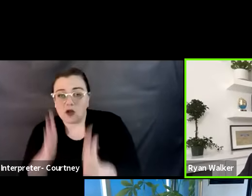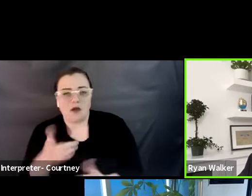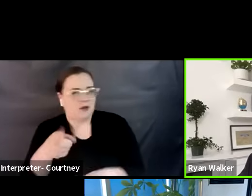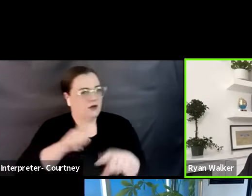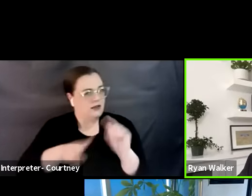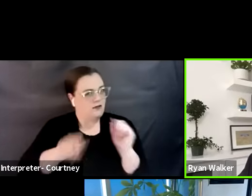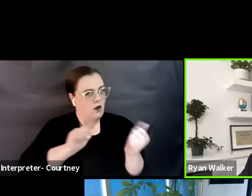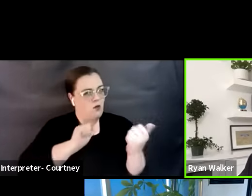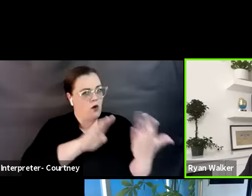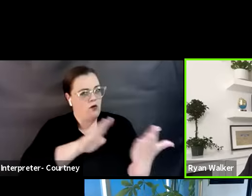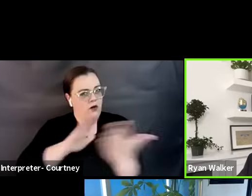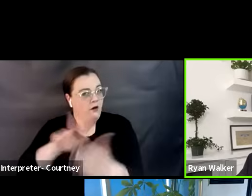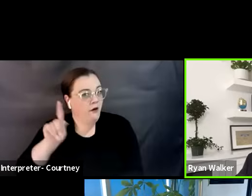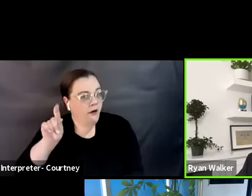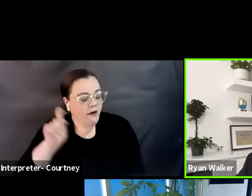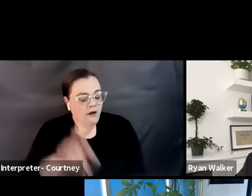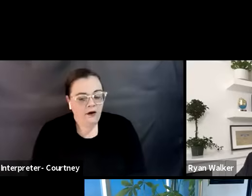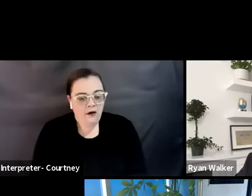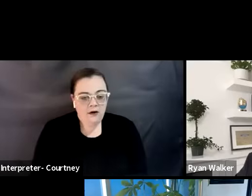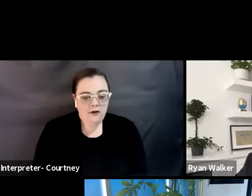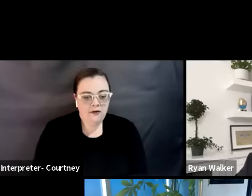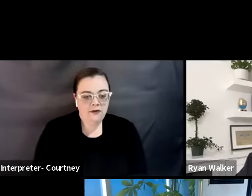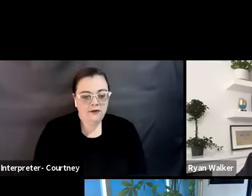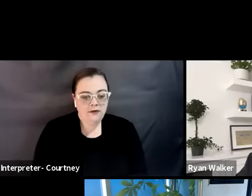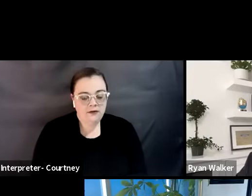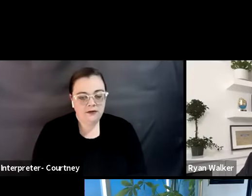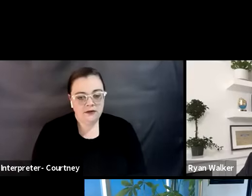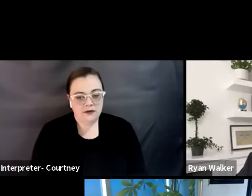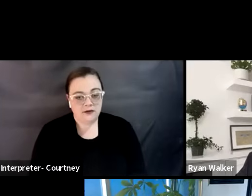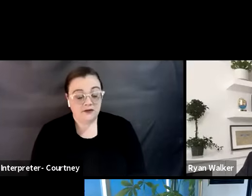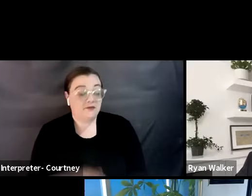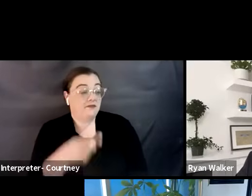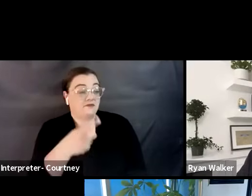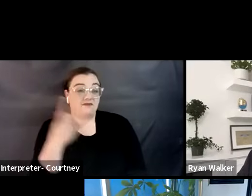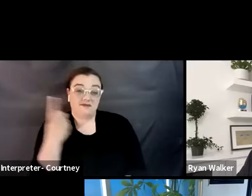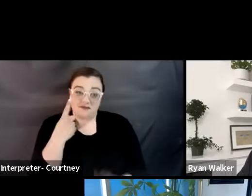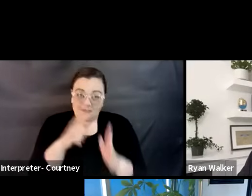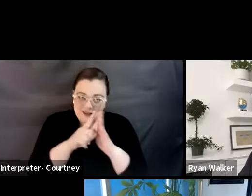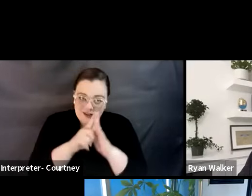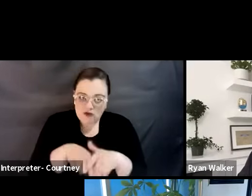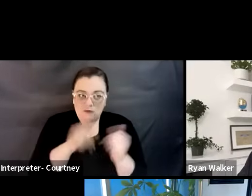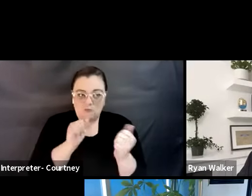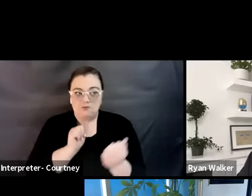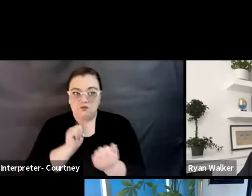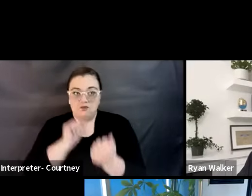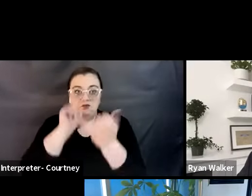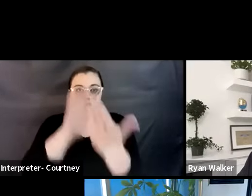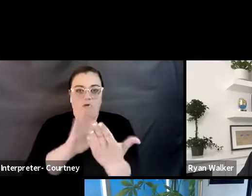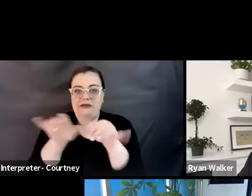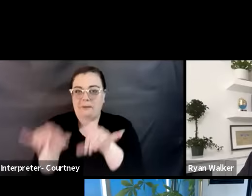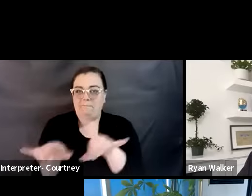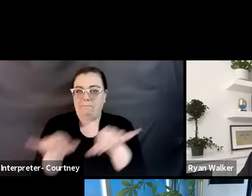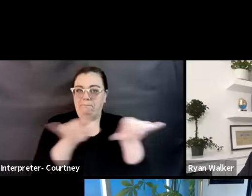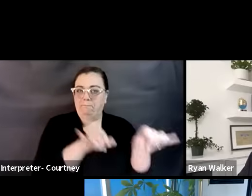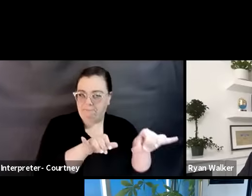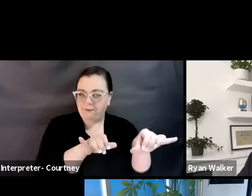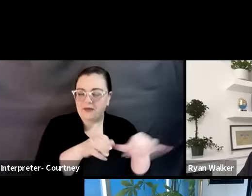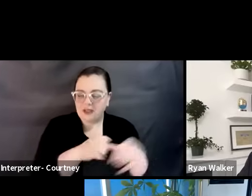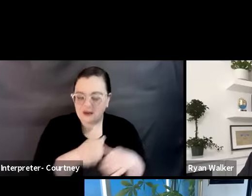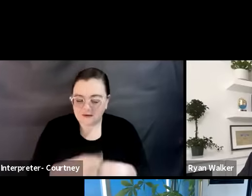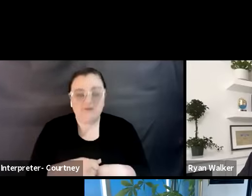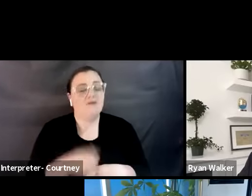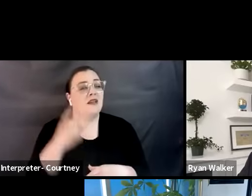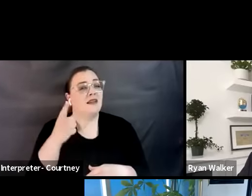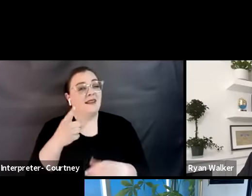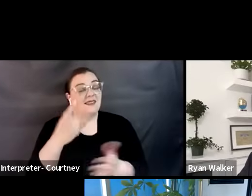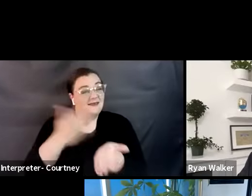approach depending on the client? You always approach it the same way. Kind of like what Angela and what Dina said as well. It's always good